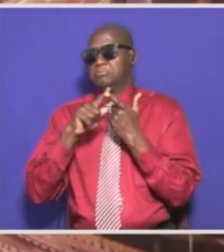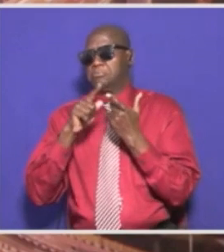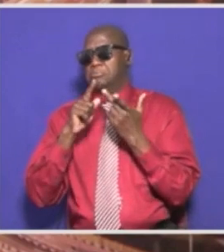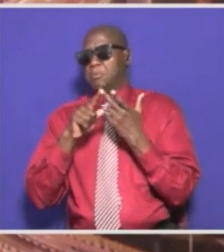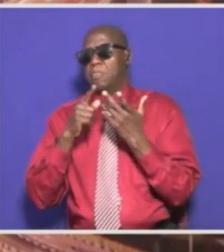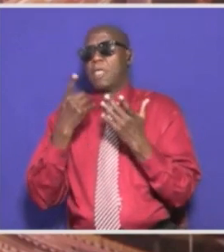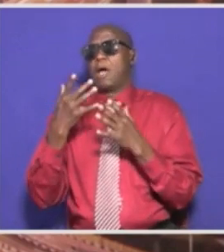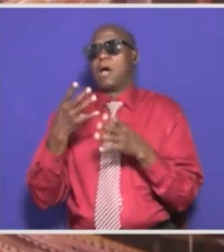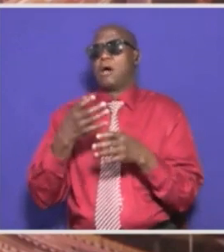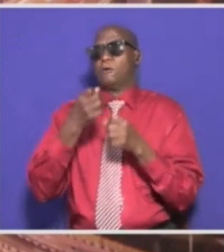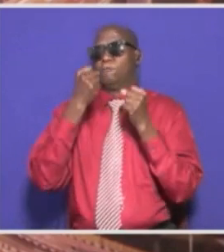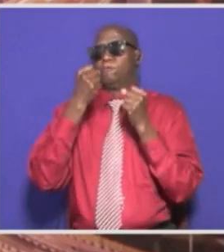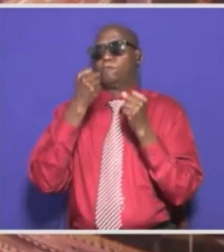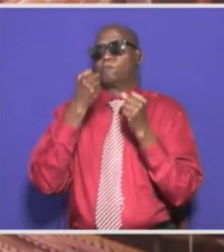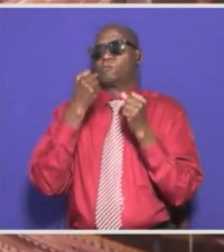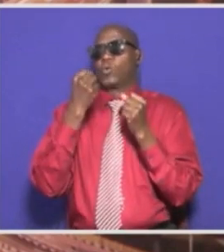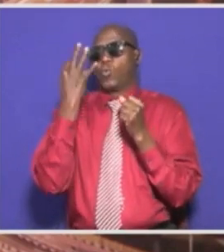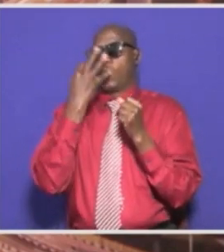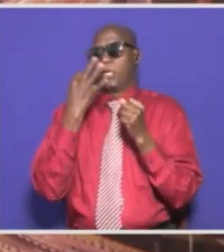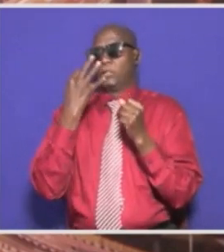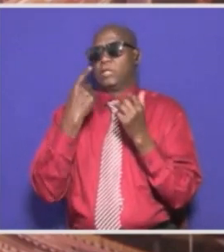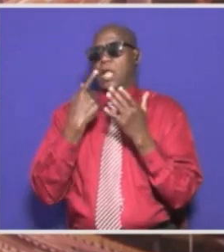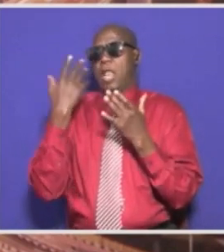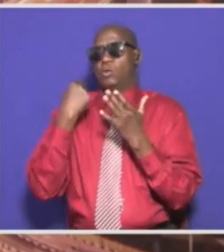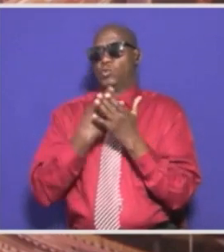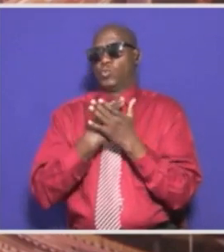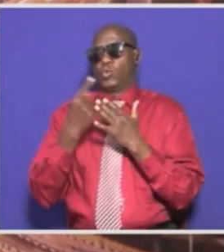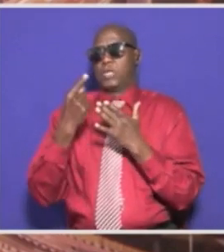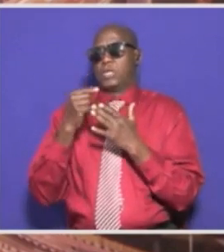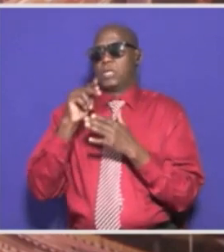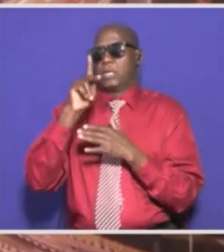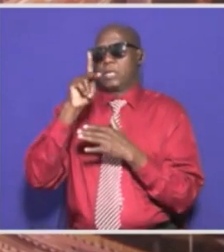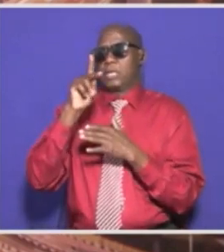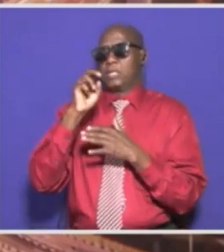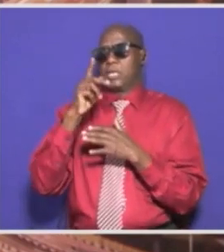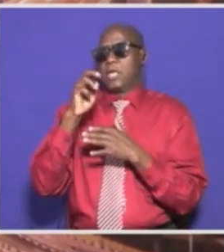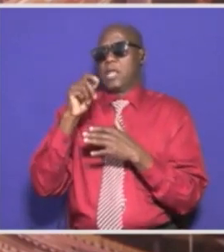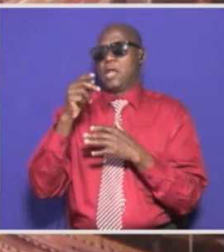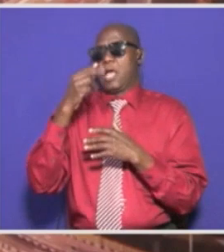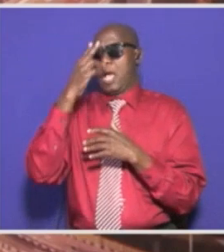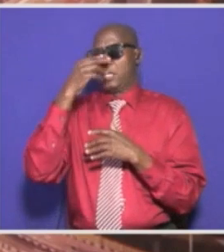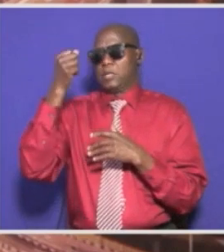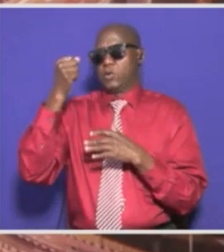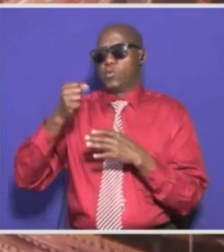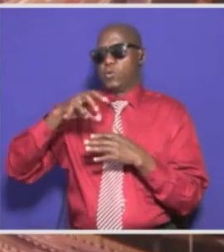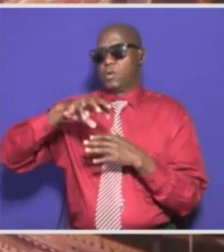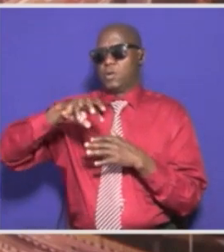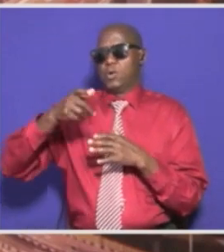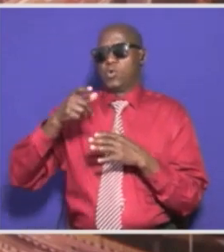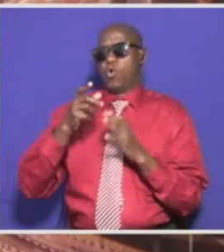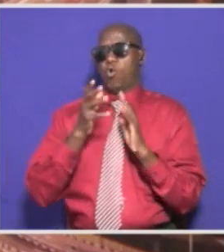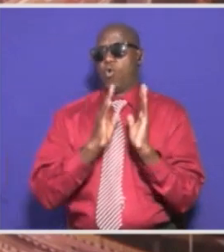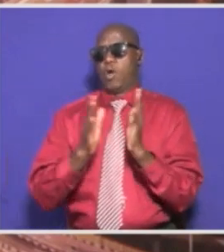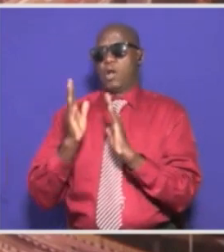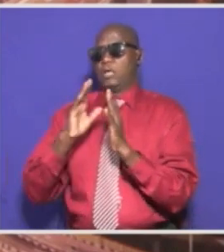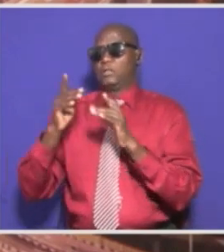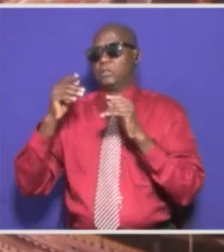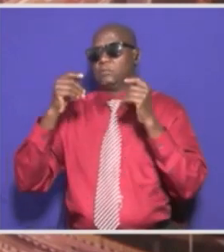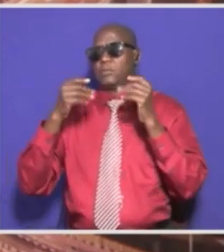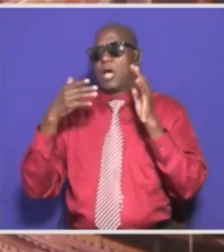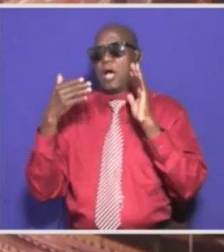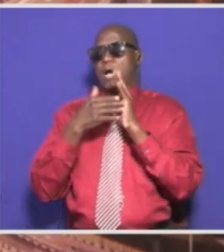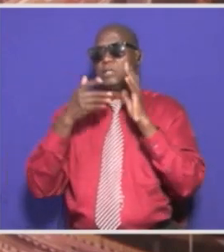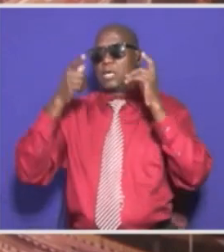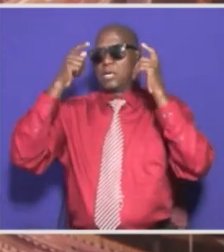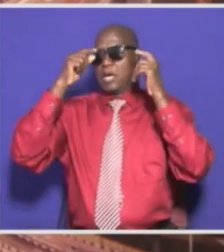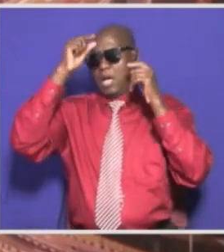on Wednesday night last week at Kiserian, Kajiado County, for allegedly being part of the organisers of the anti-government demonstrations, which